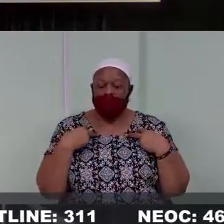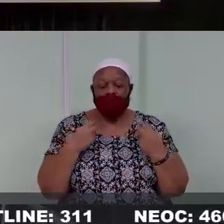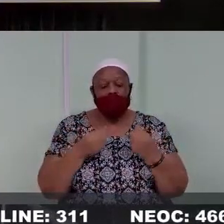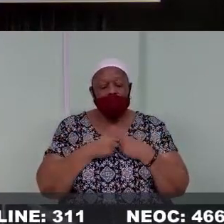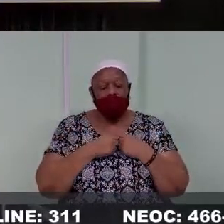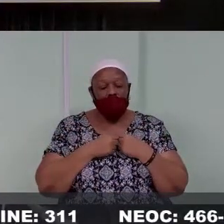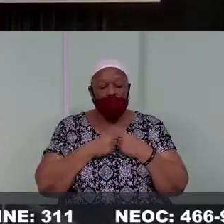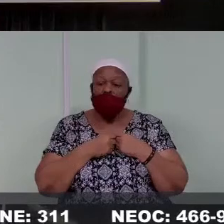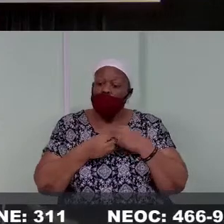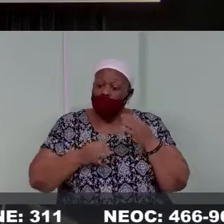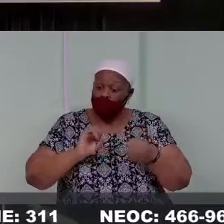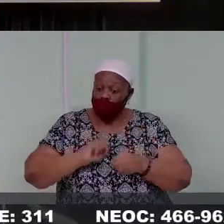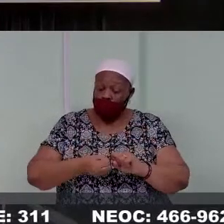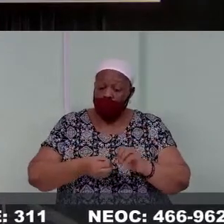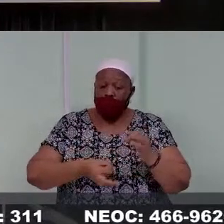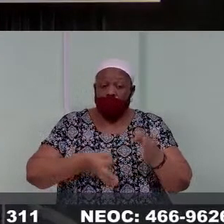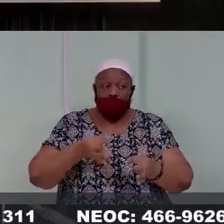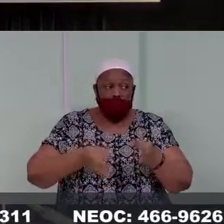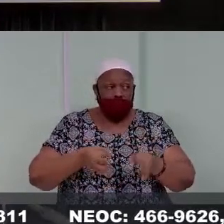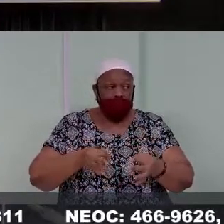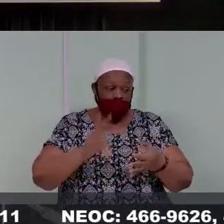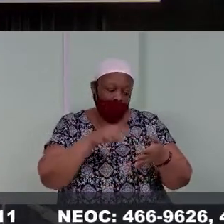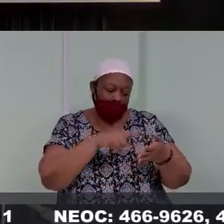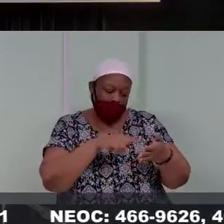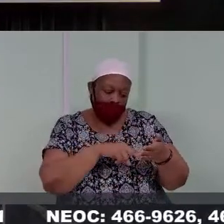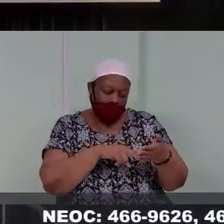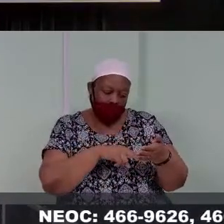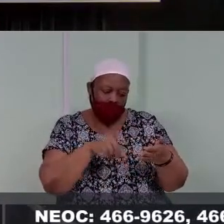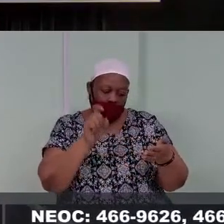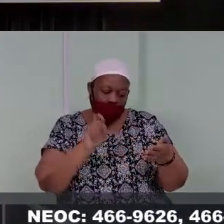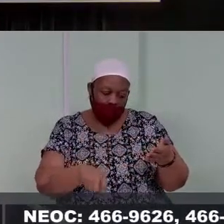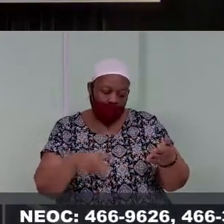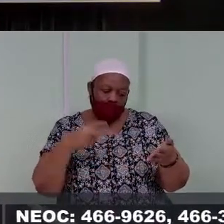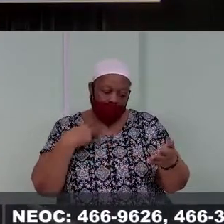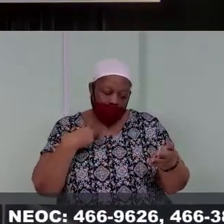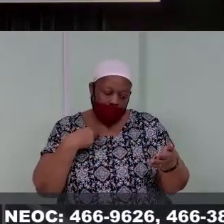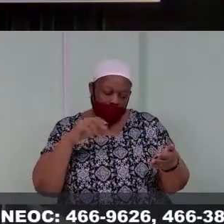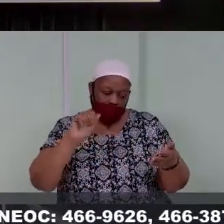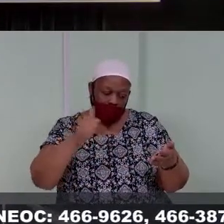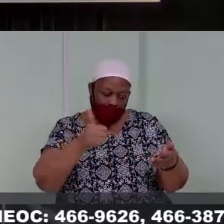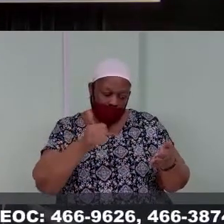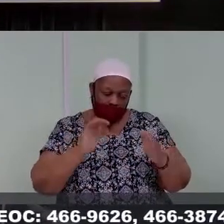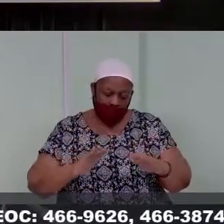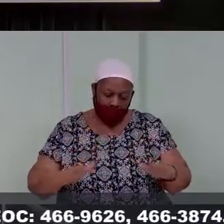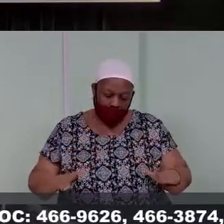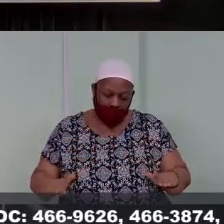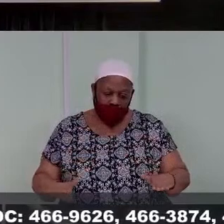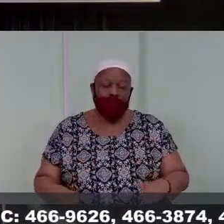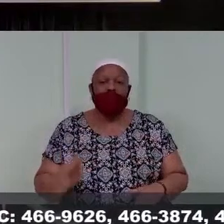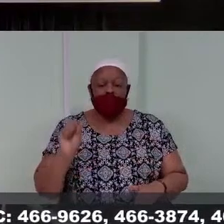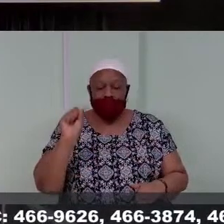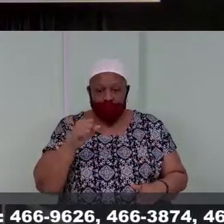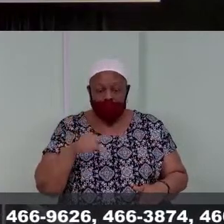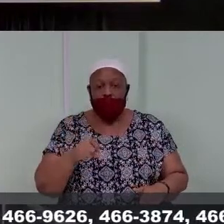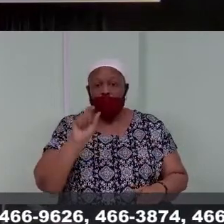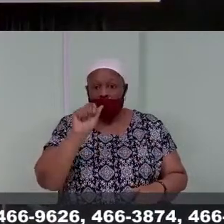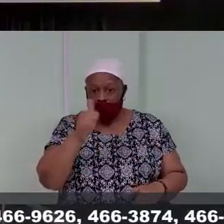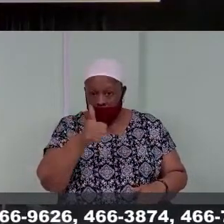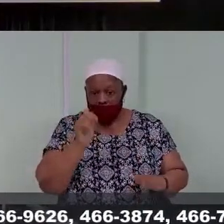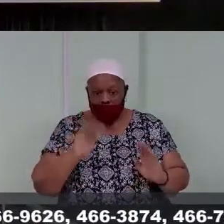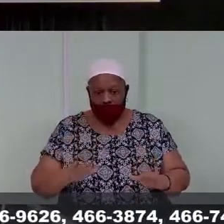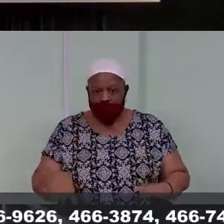operations of these businesses, protocols such as the requirements for the wearing